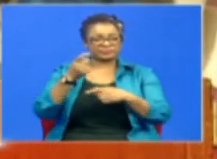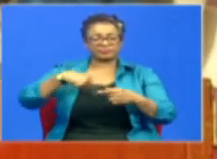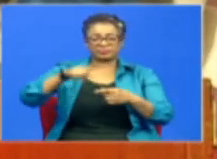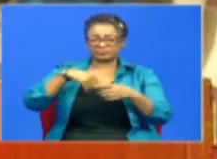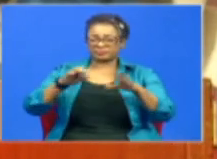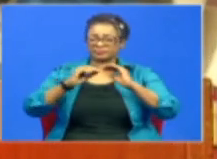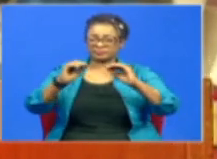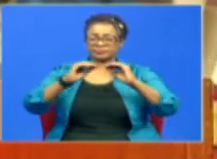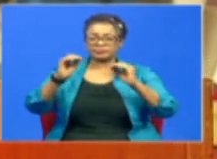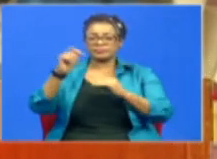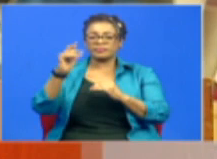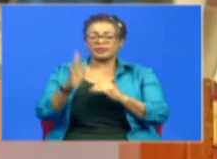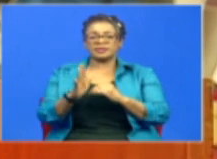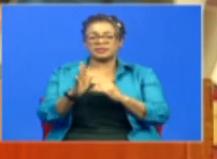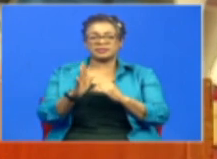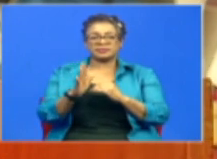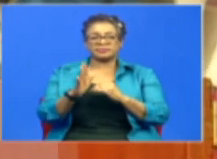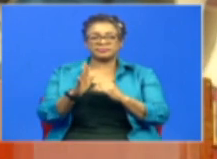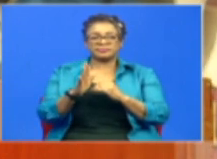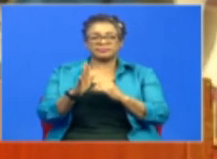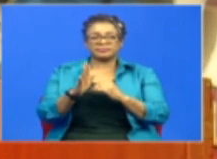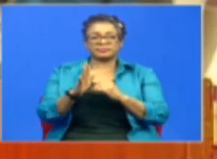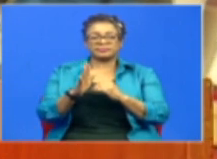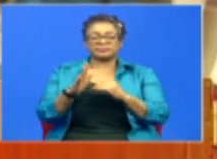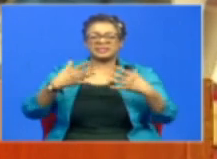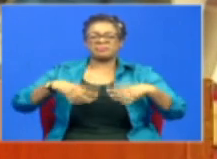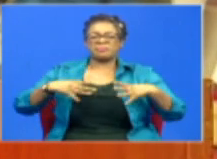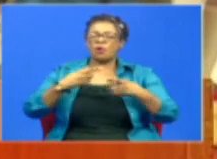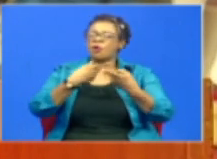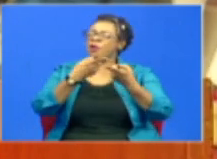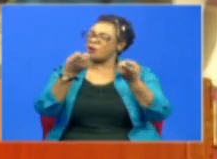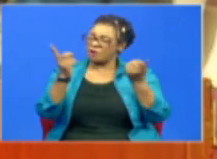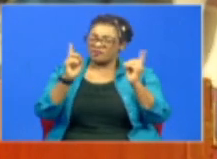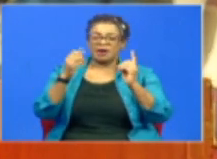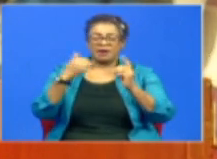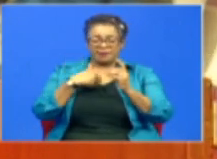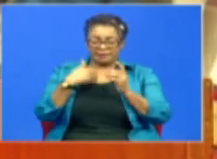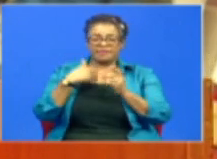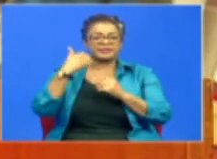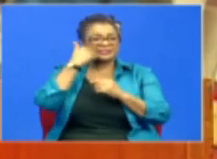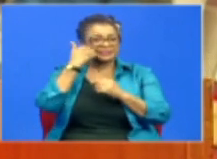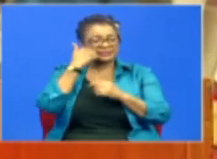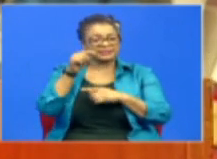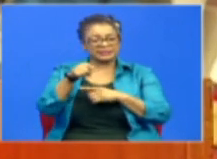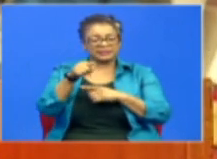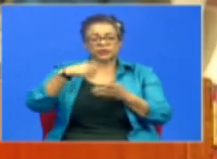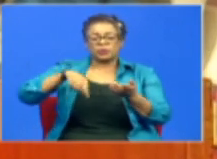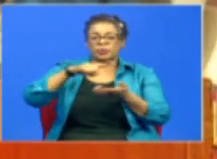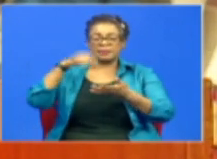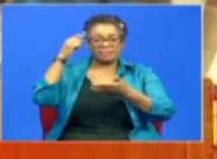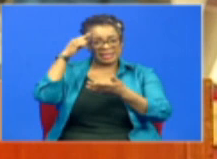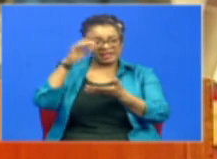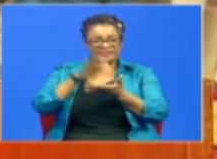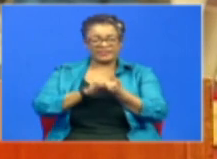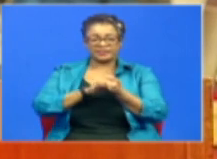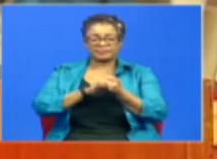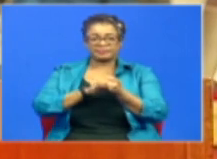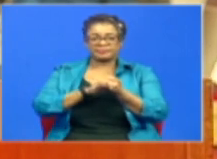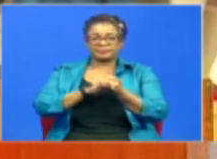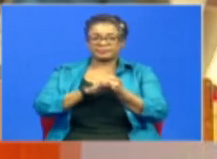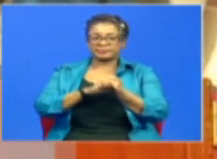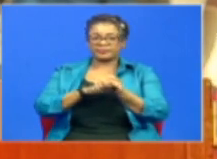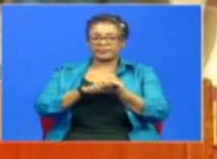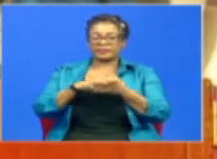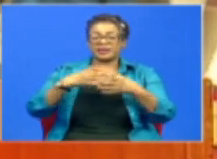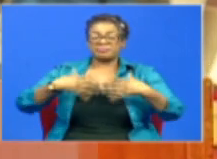Kenyans, people all over the world have experienced this disease, and we believe that passengers and workers